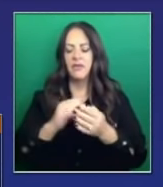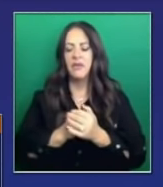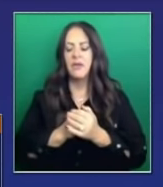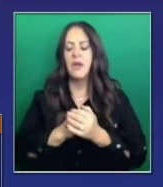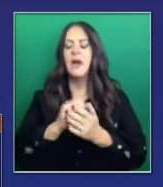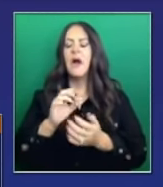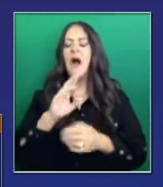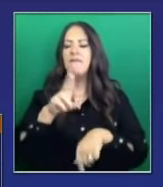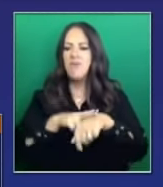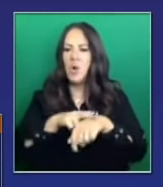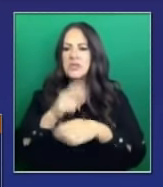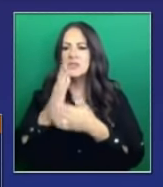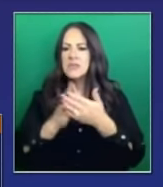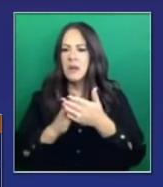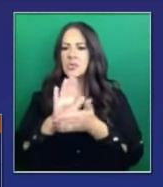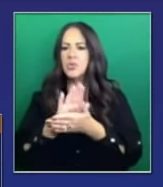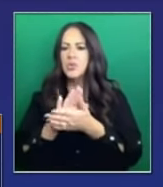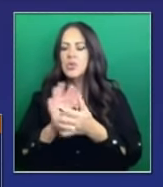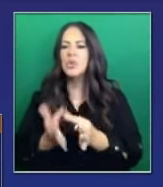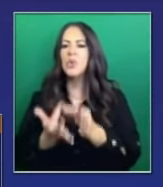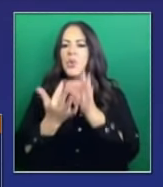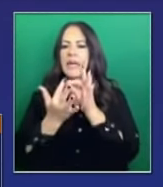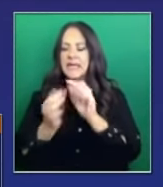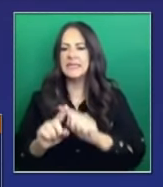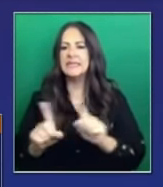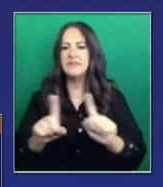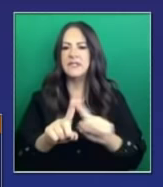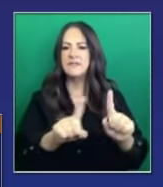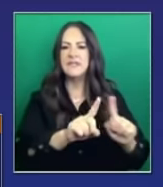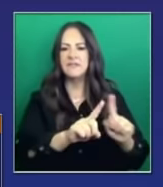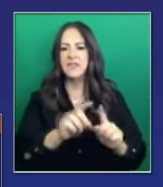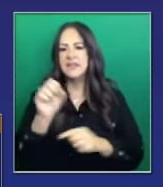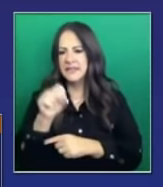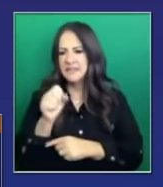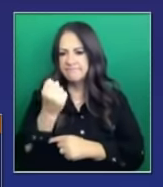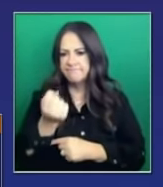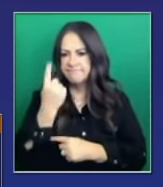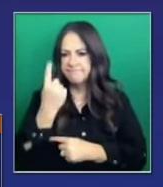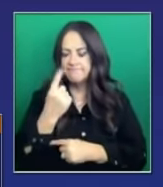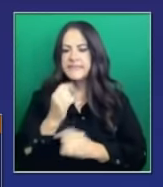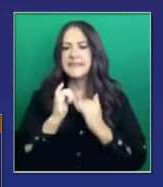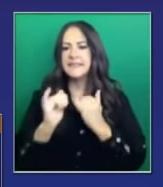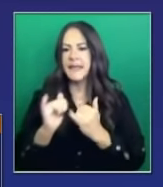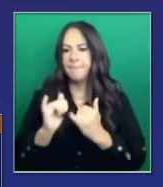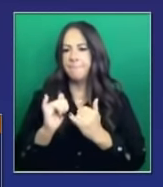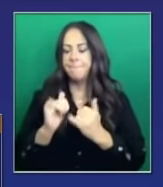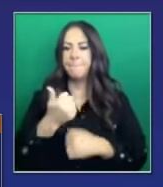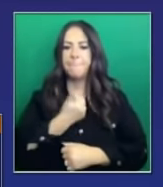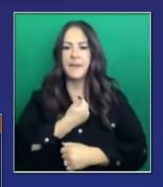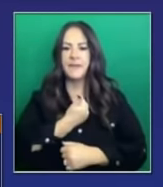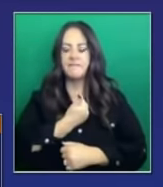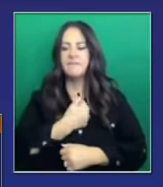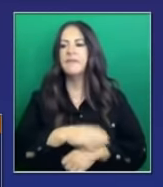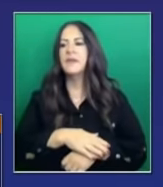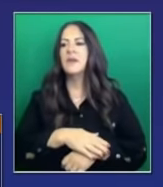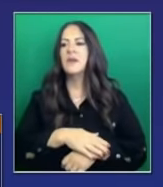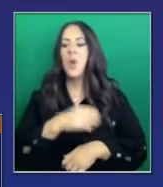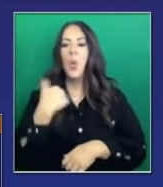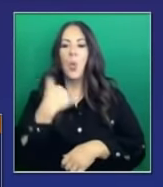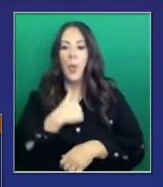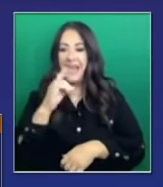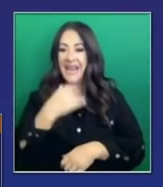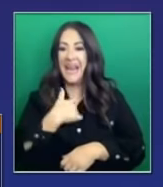is by definition unique. And some of you, and like myself, we had our schools reopen for a very short period of time, then